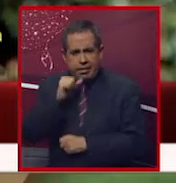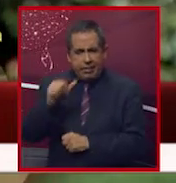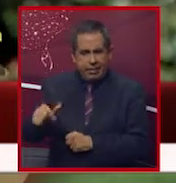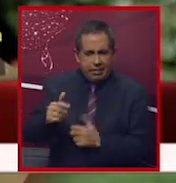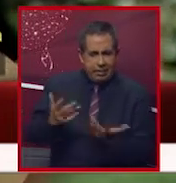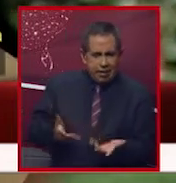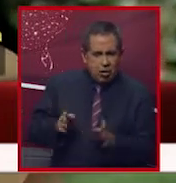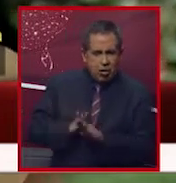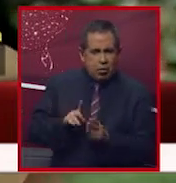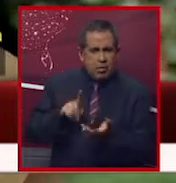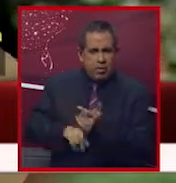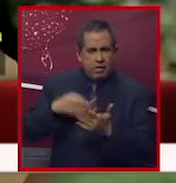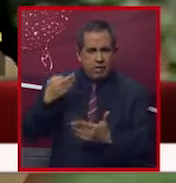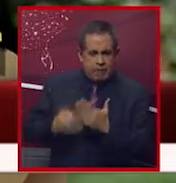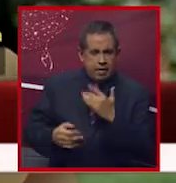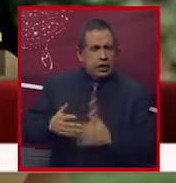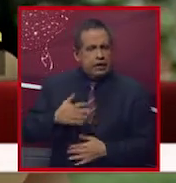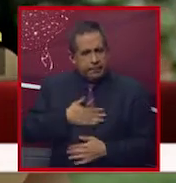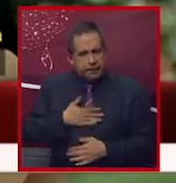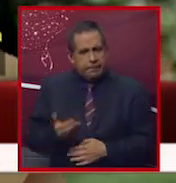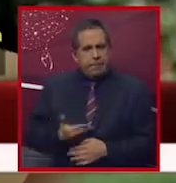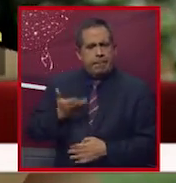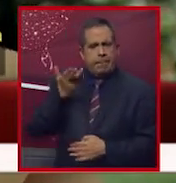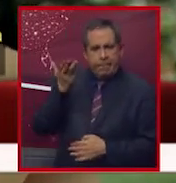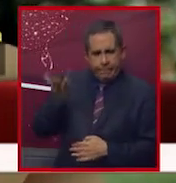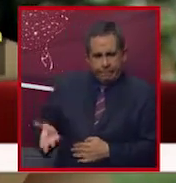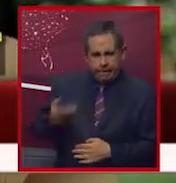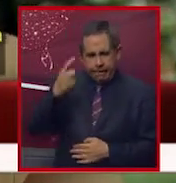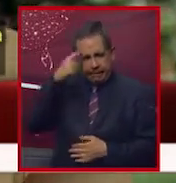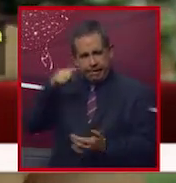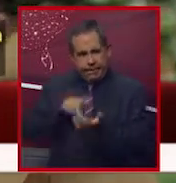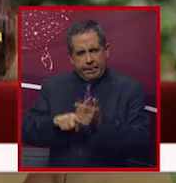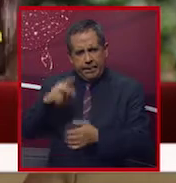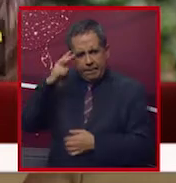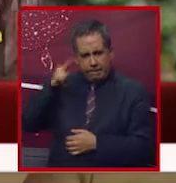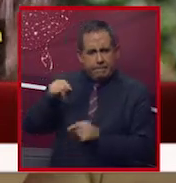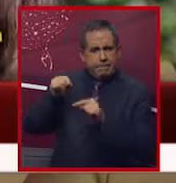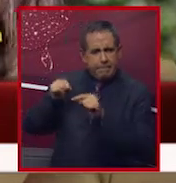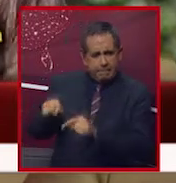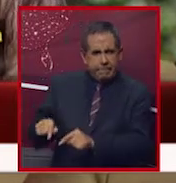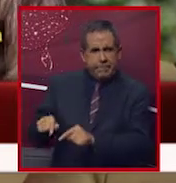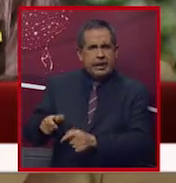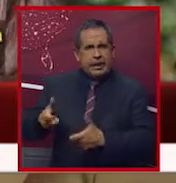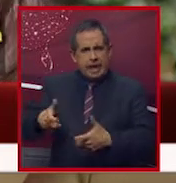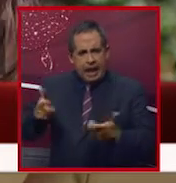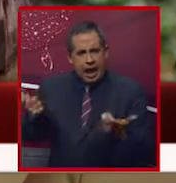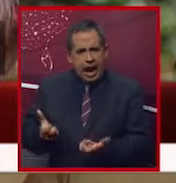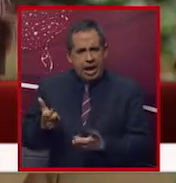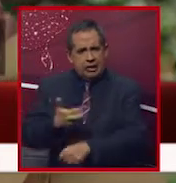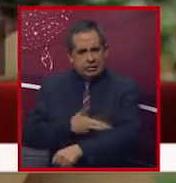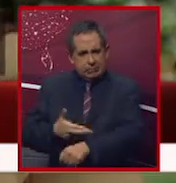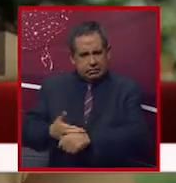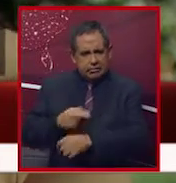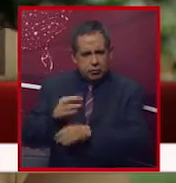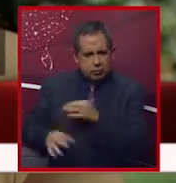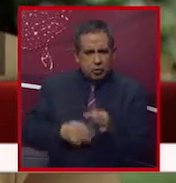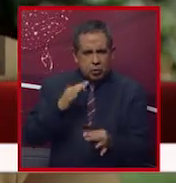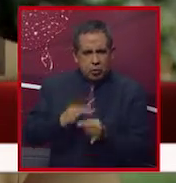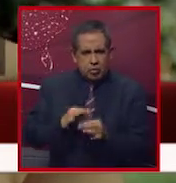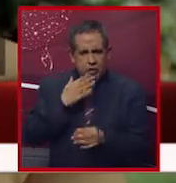this group, arrested them, or sent them back home, and they didn't do anything. We're asking Mexico to enforce their own laws to